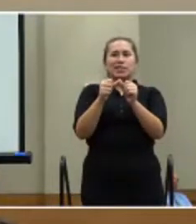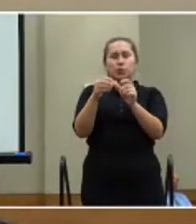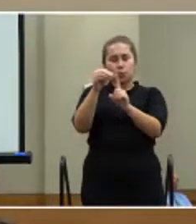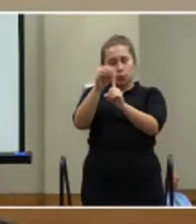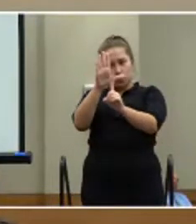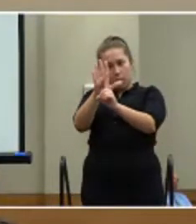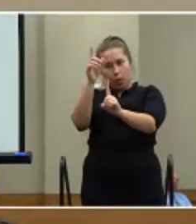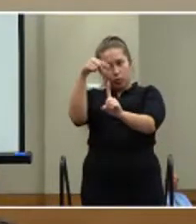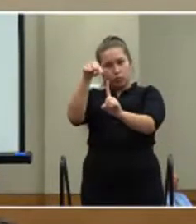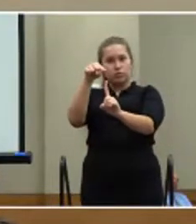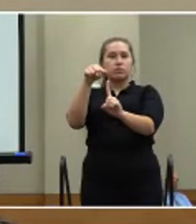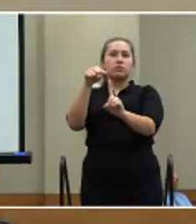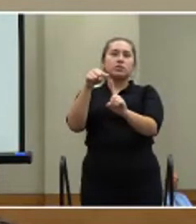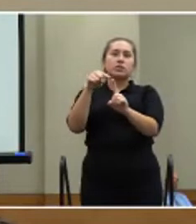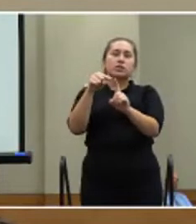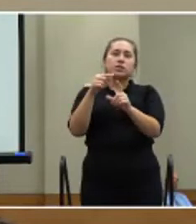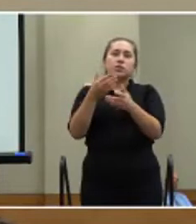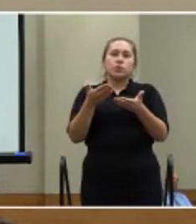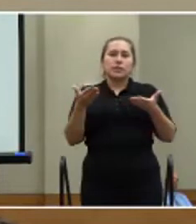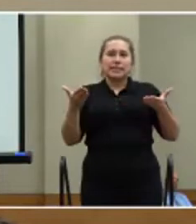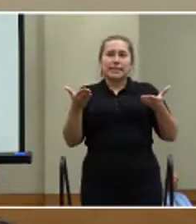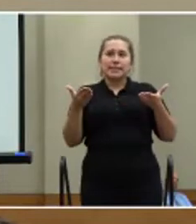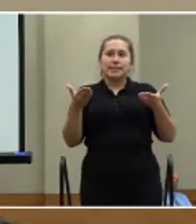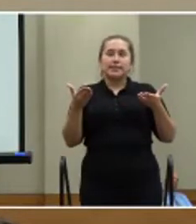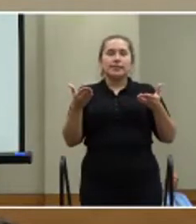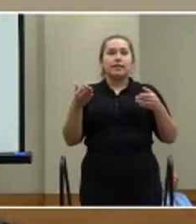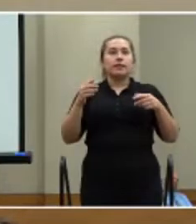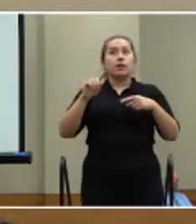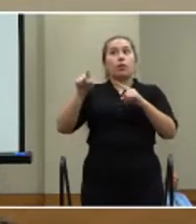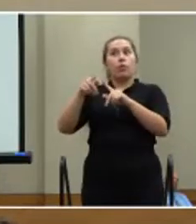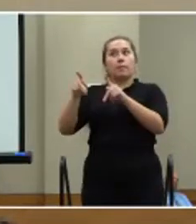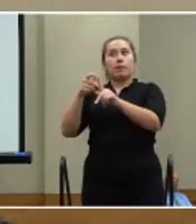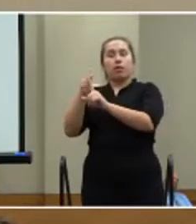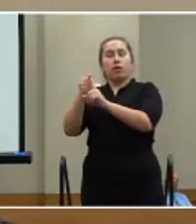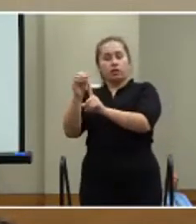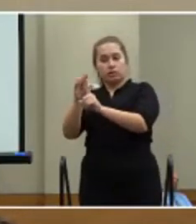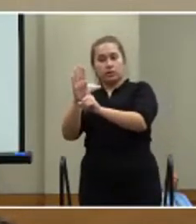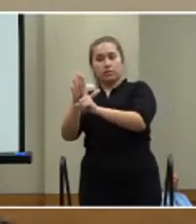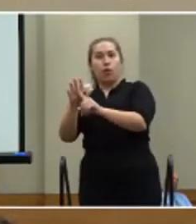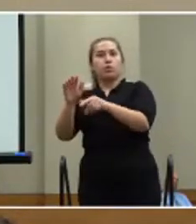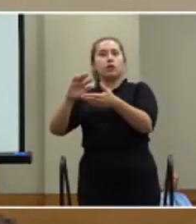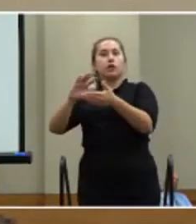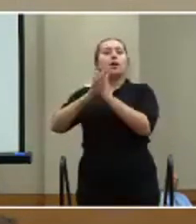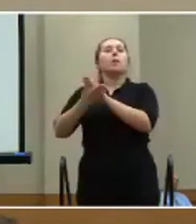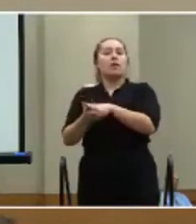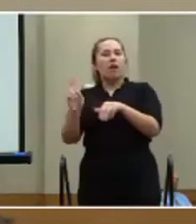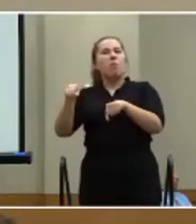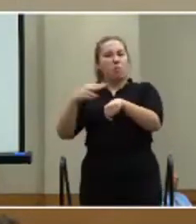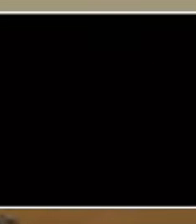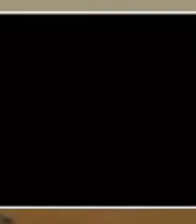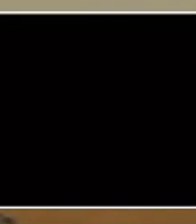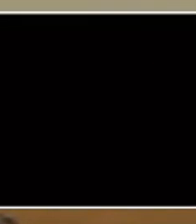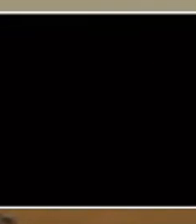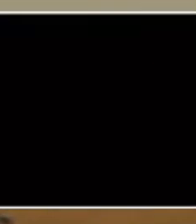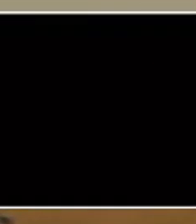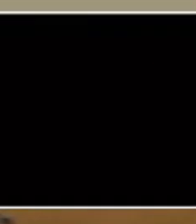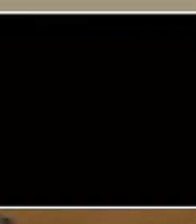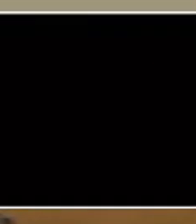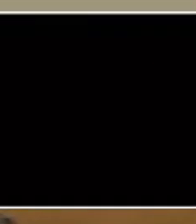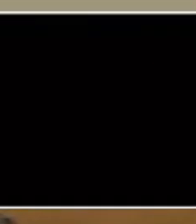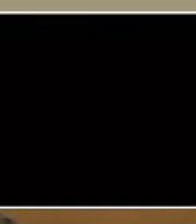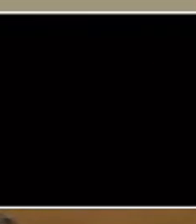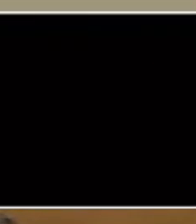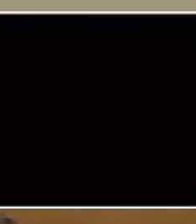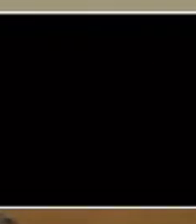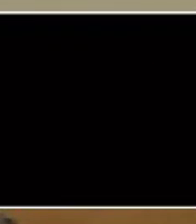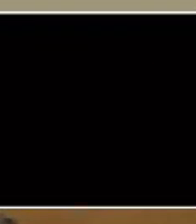those elements that make it normal for people with disabilities to be actively involved in all aspects of